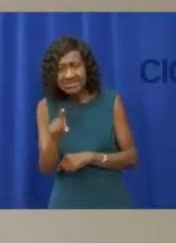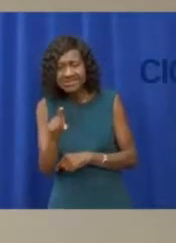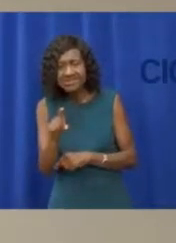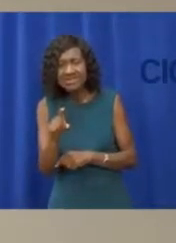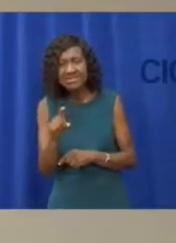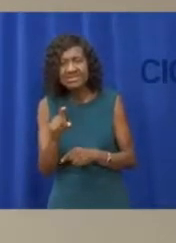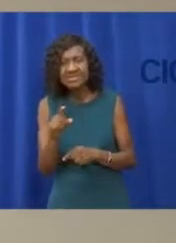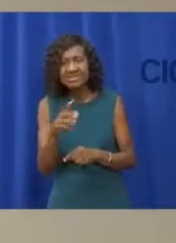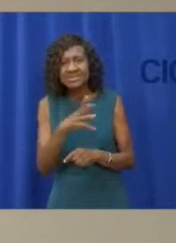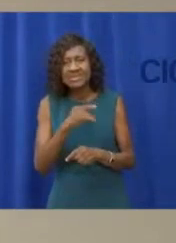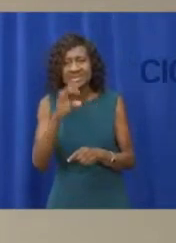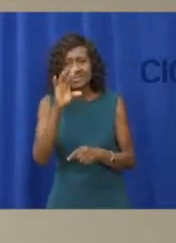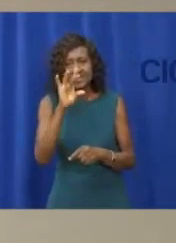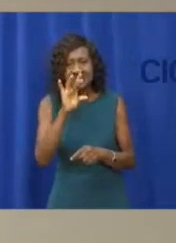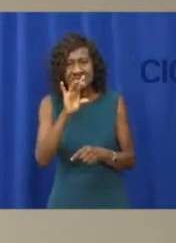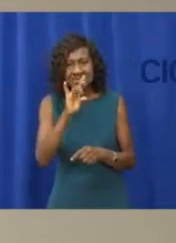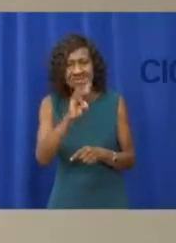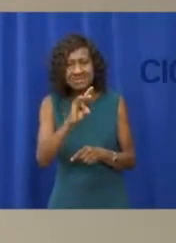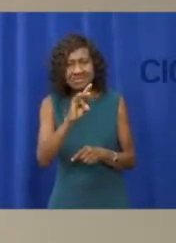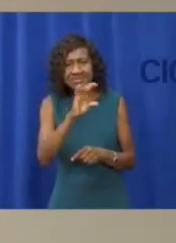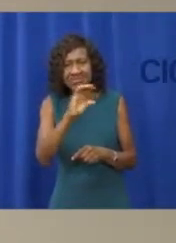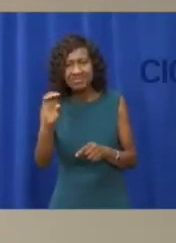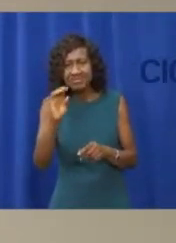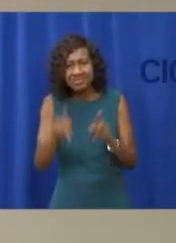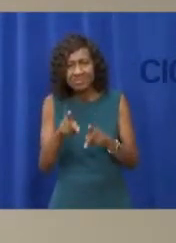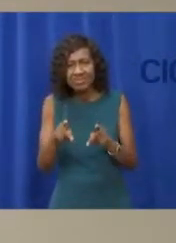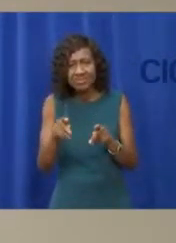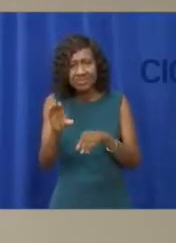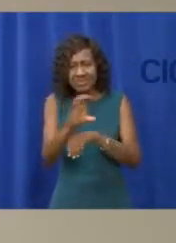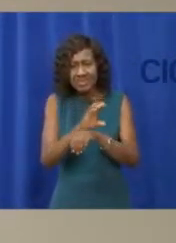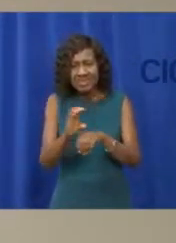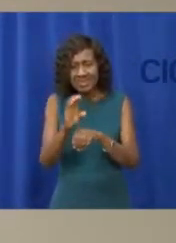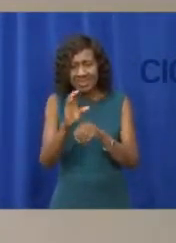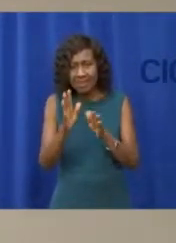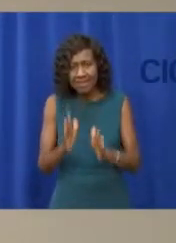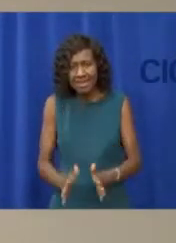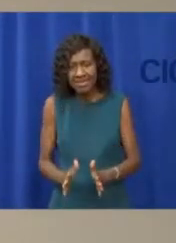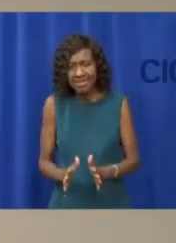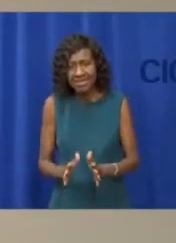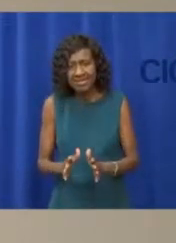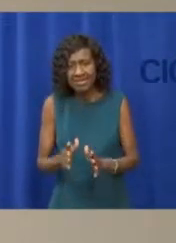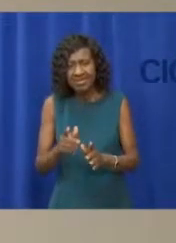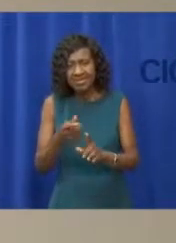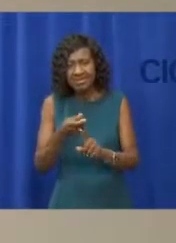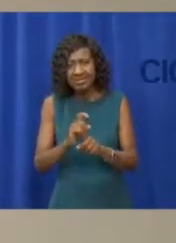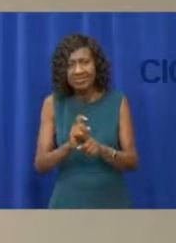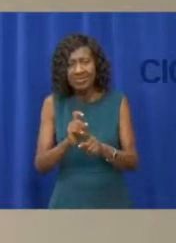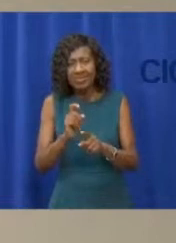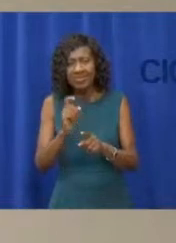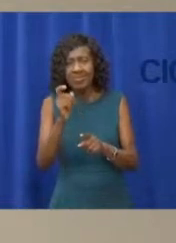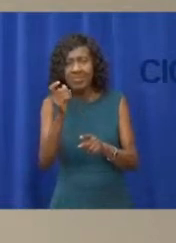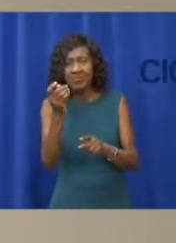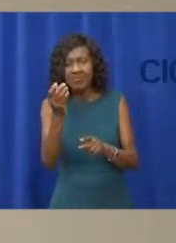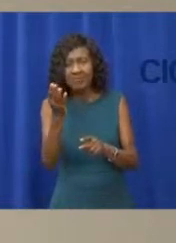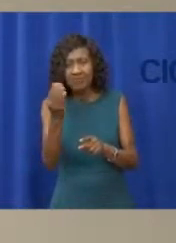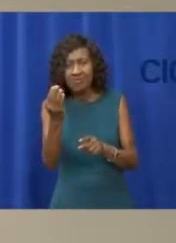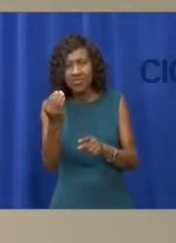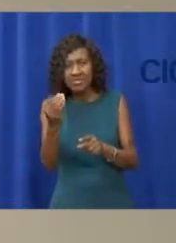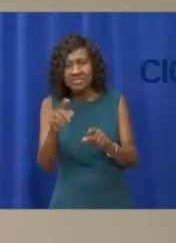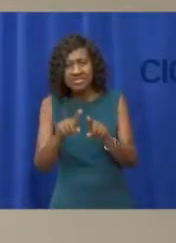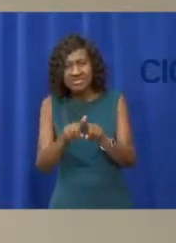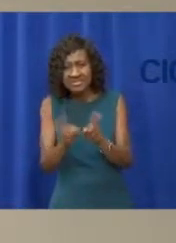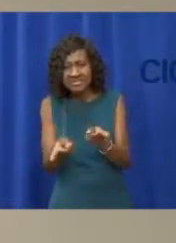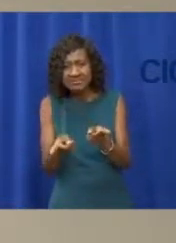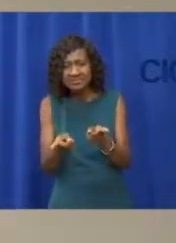721 of those were Caymanian who used the tools, and they were from 14 different countries. I want to say thank